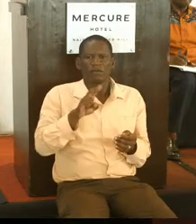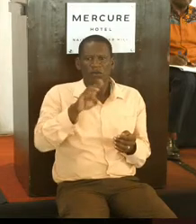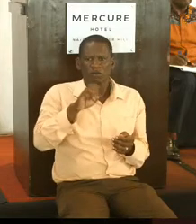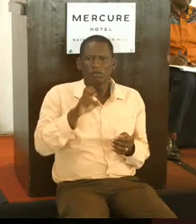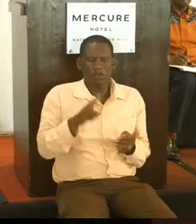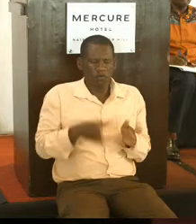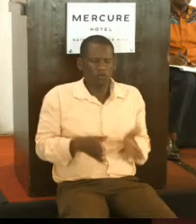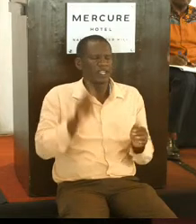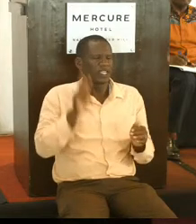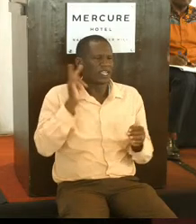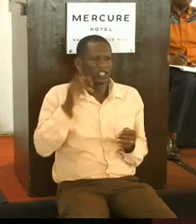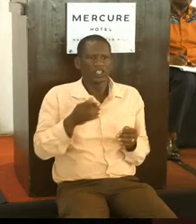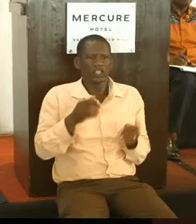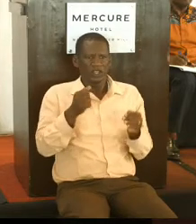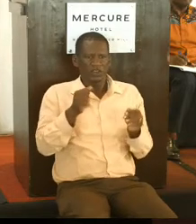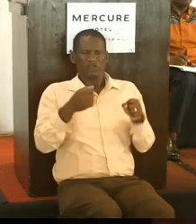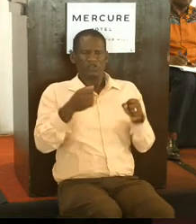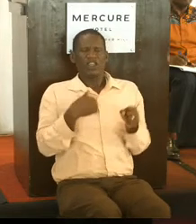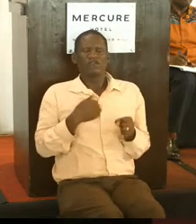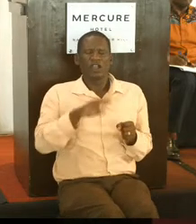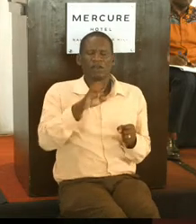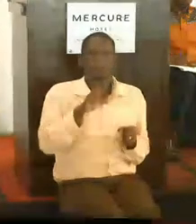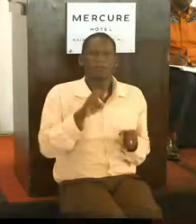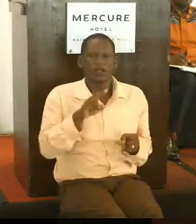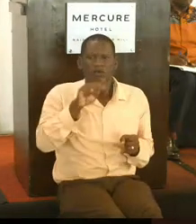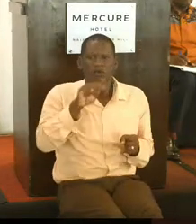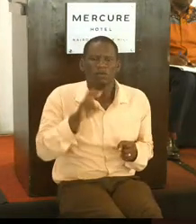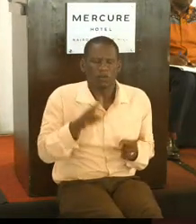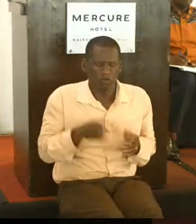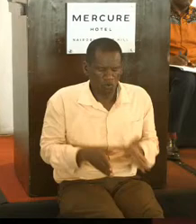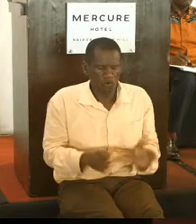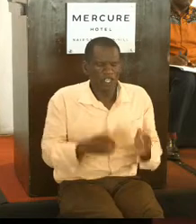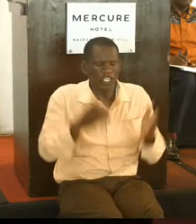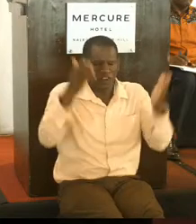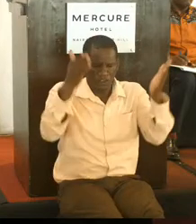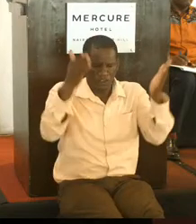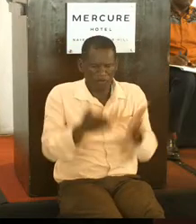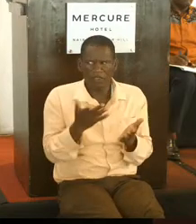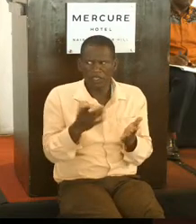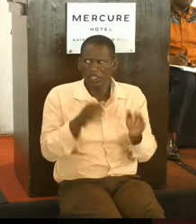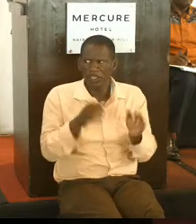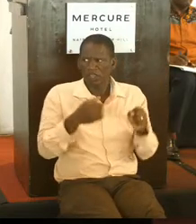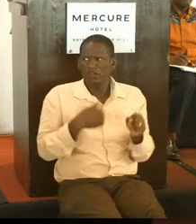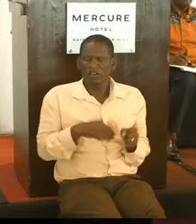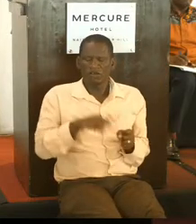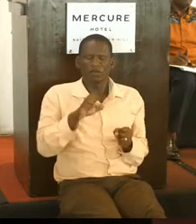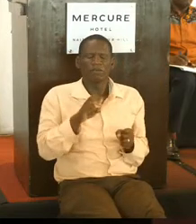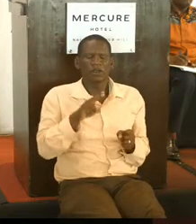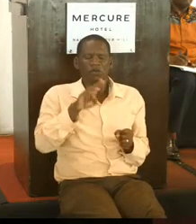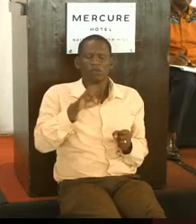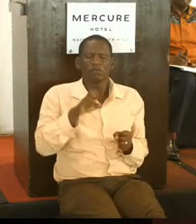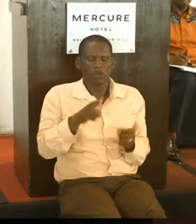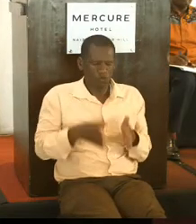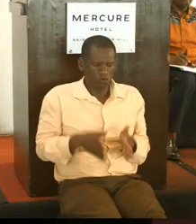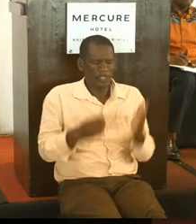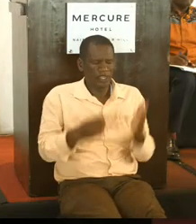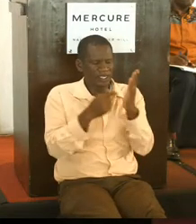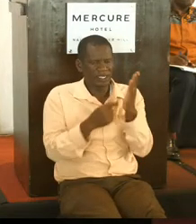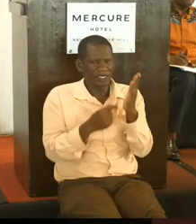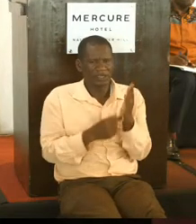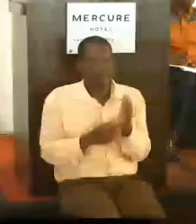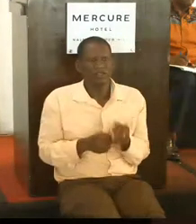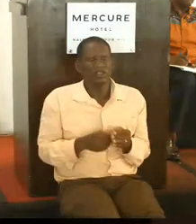are we going to have a Momo road anywhere in Rift Valley are we going to have a Momo Road in taita